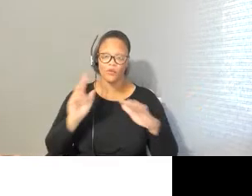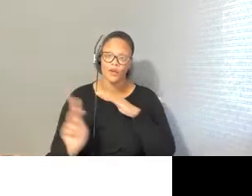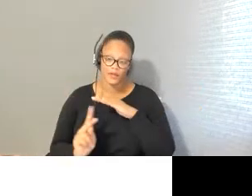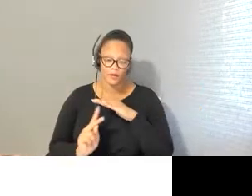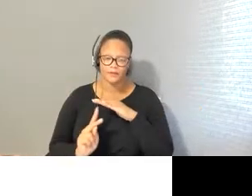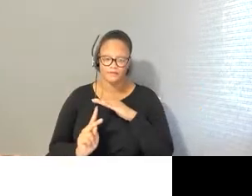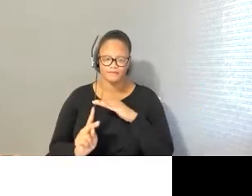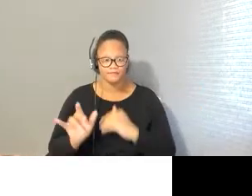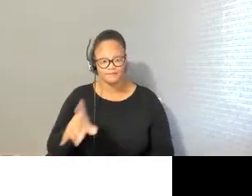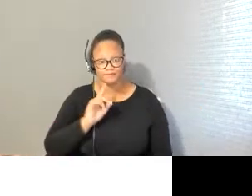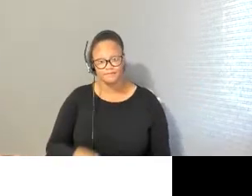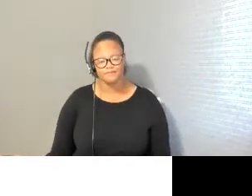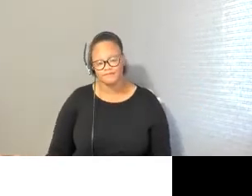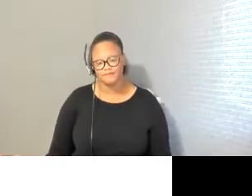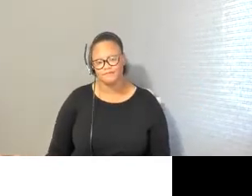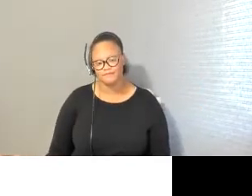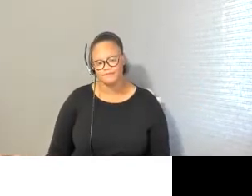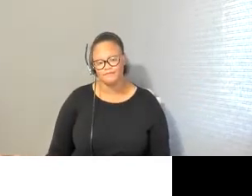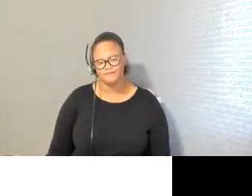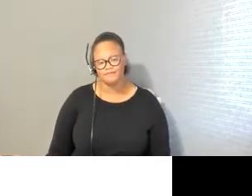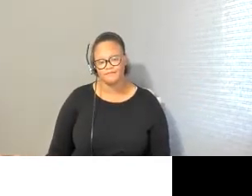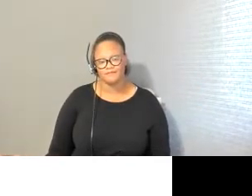true, all right?